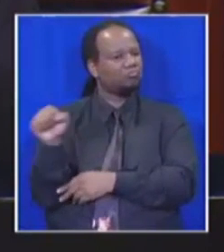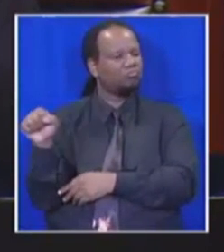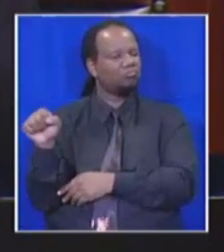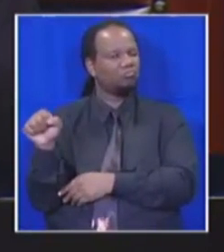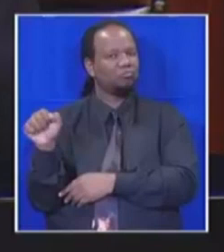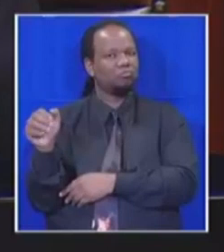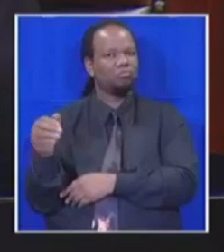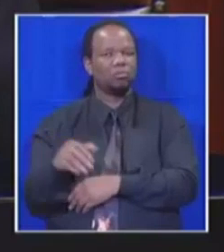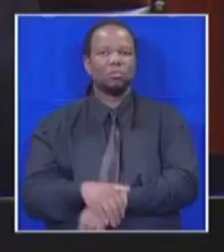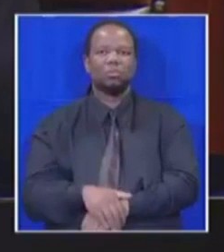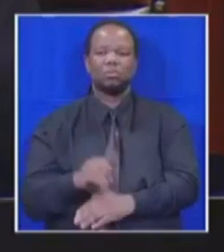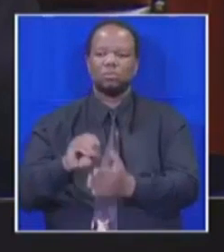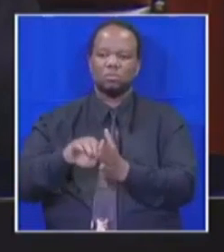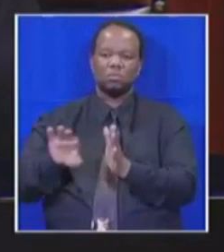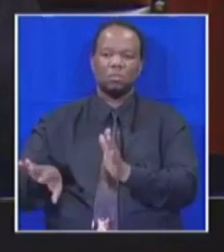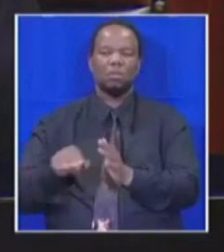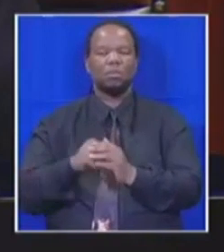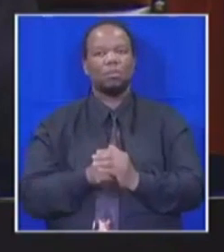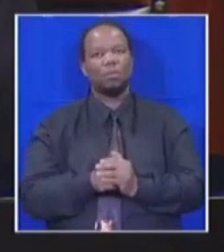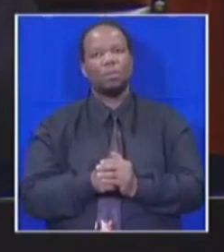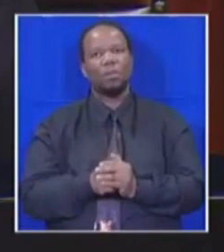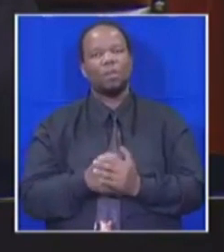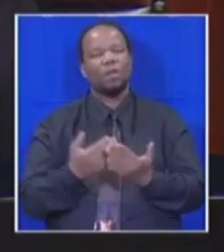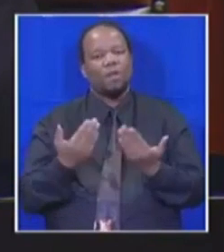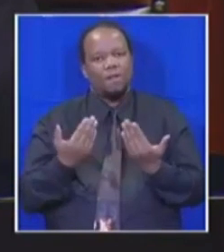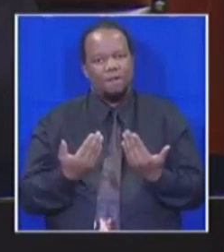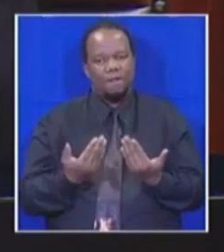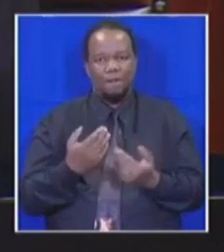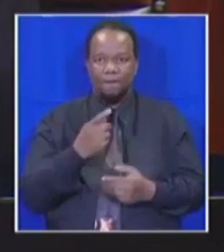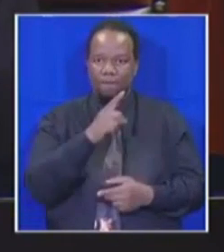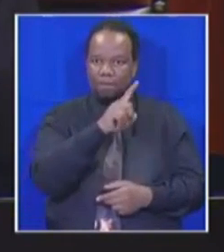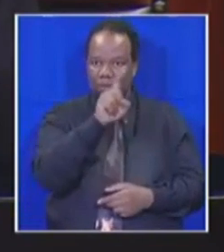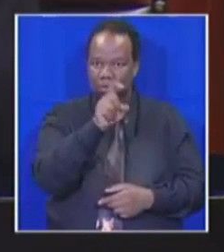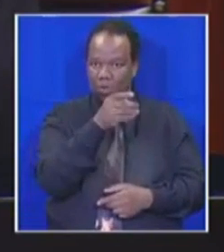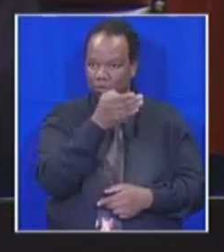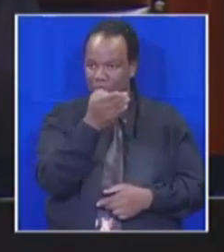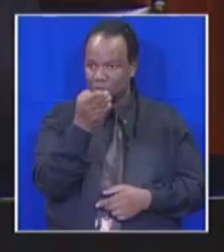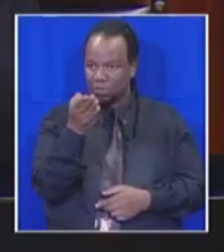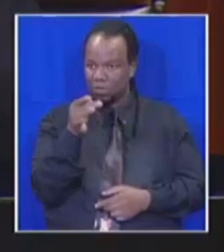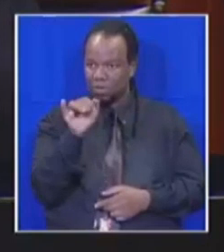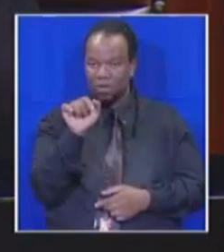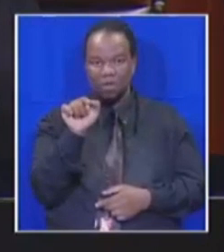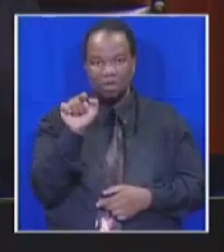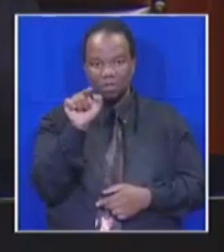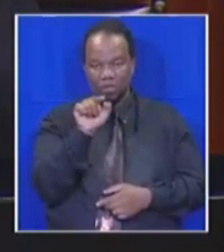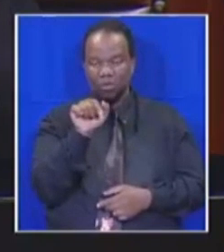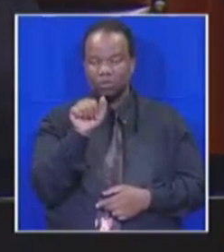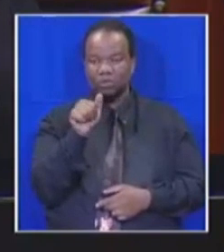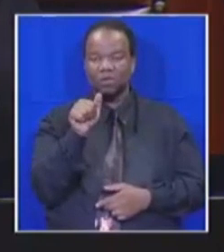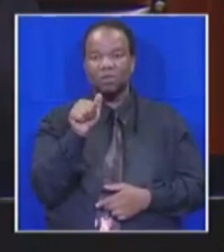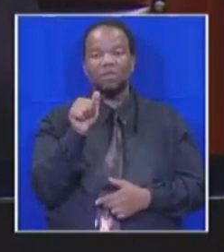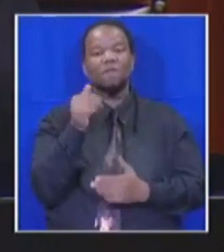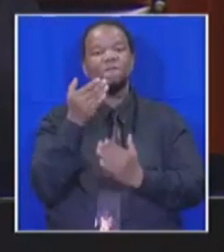Now, I want to put the question. Those in favor of the